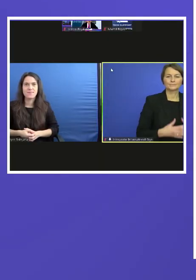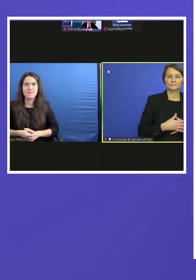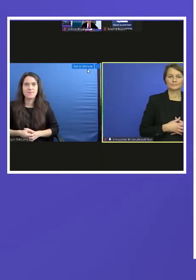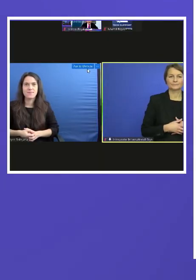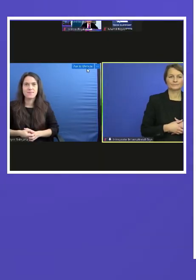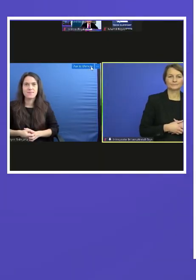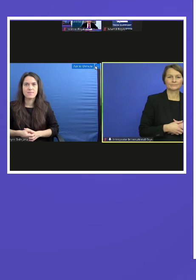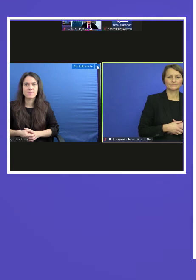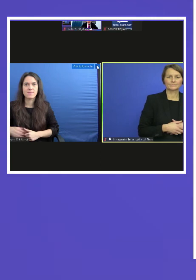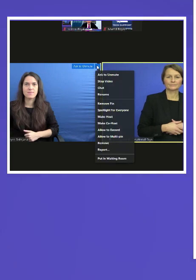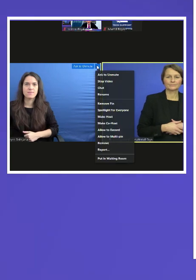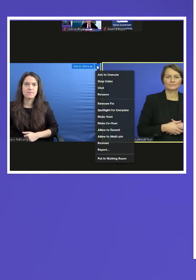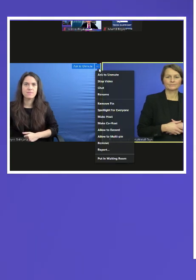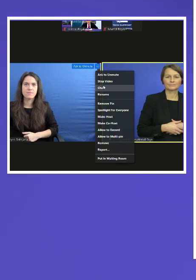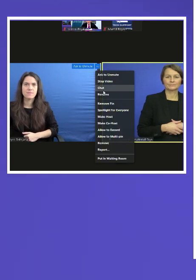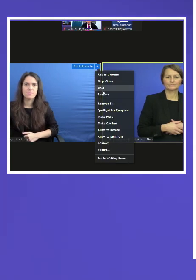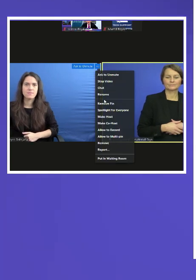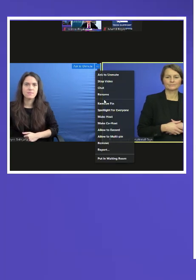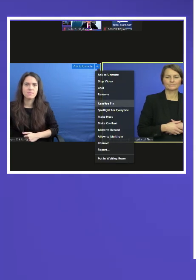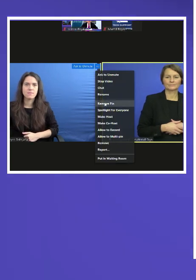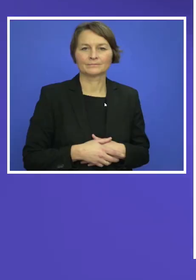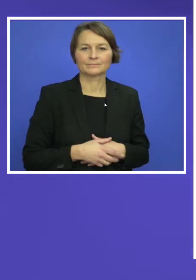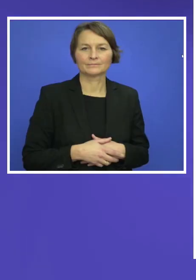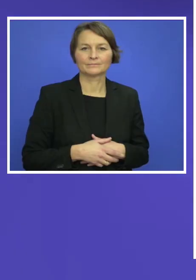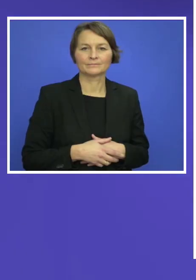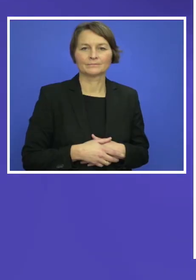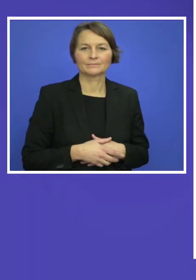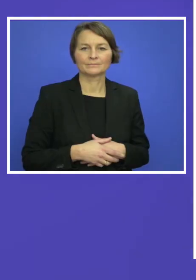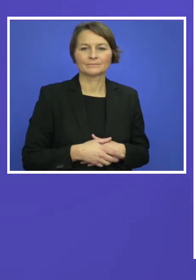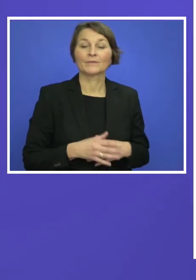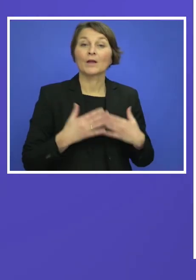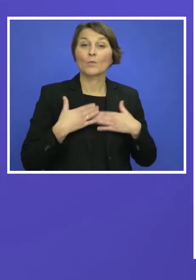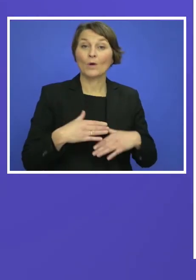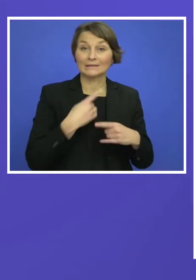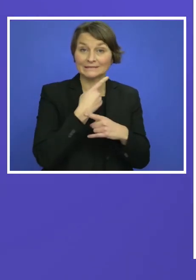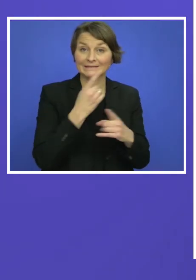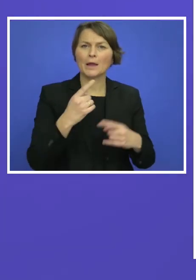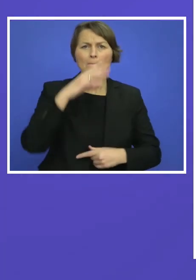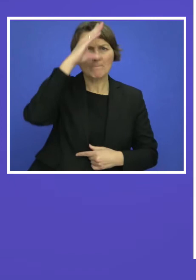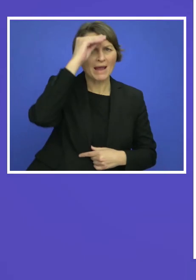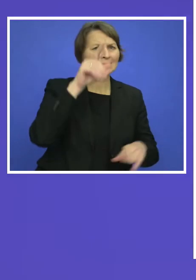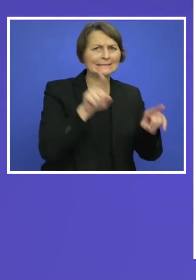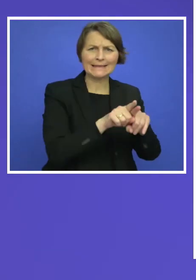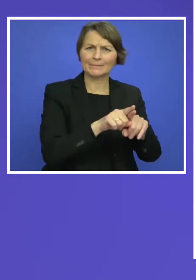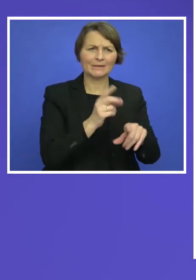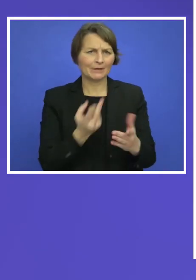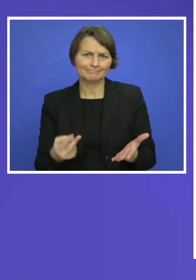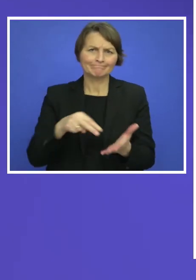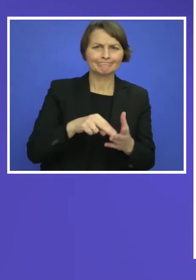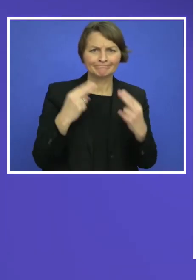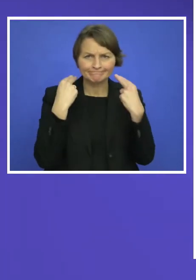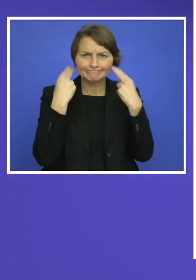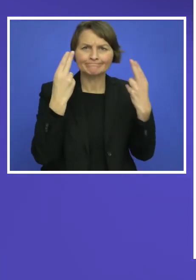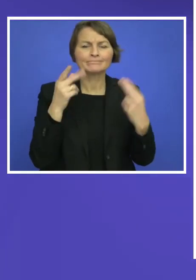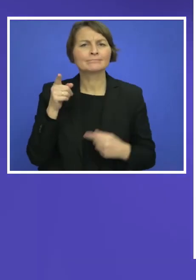for men to stand up for women's rights and for a more gender-balanced approach to discussions in the